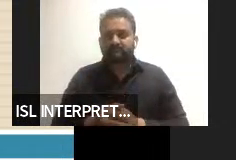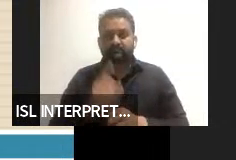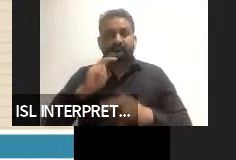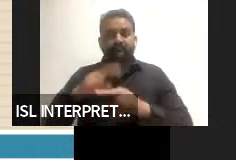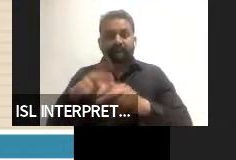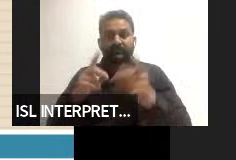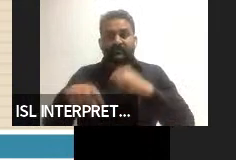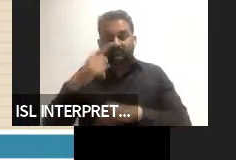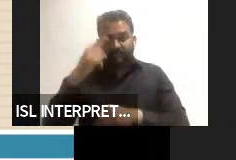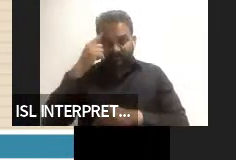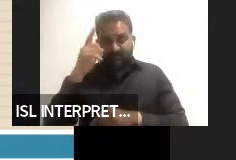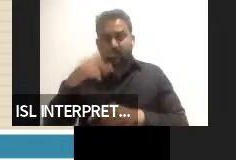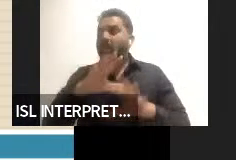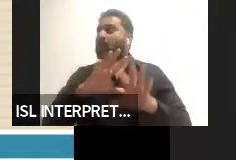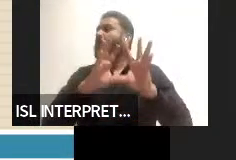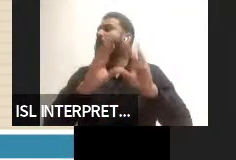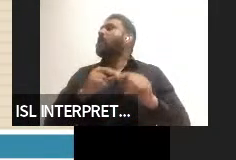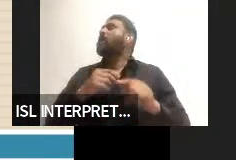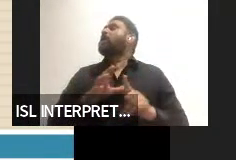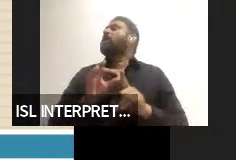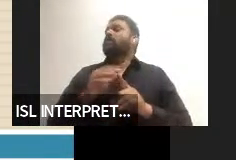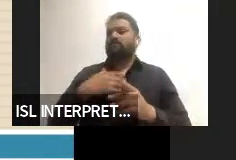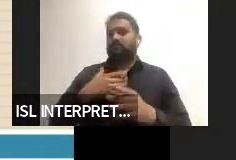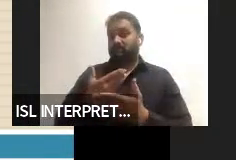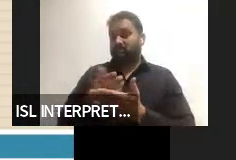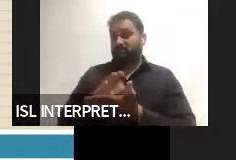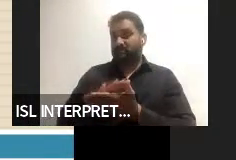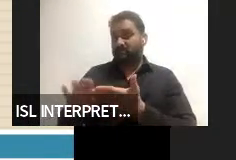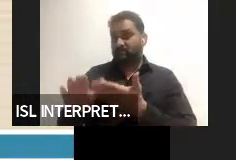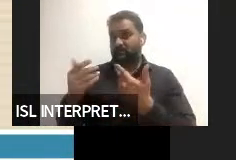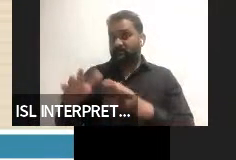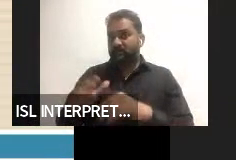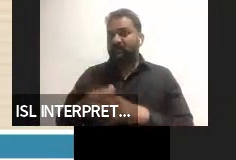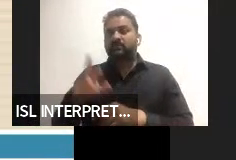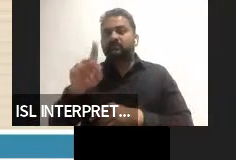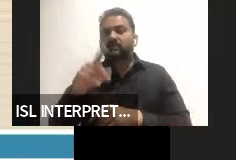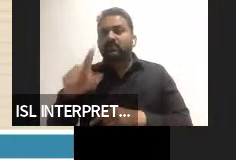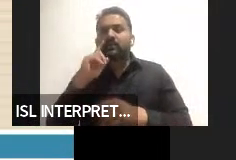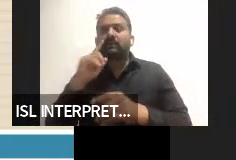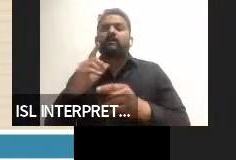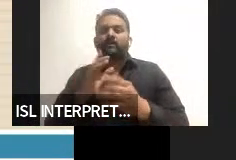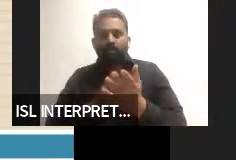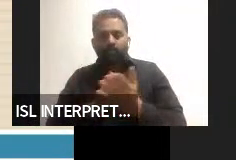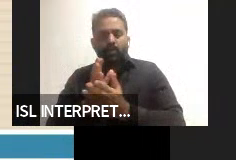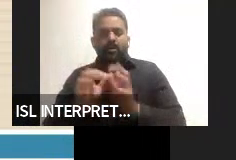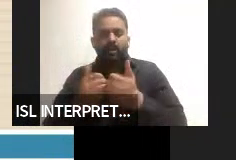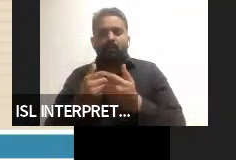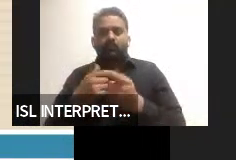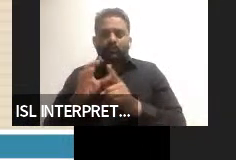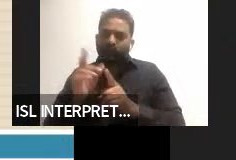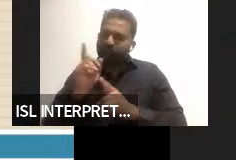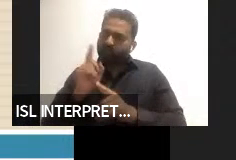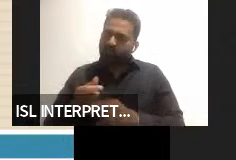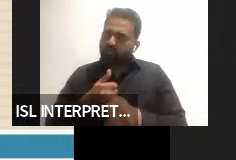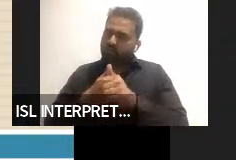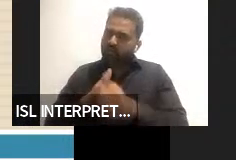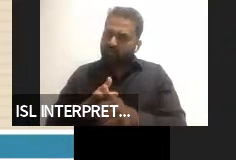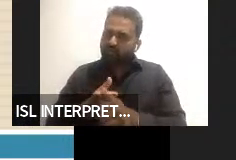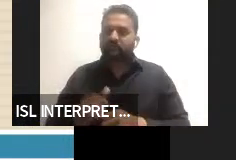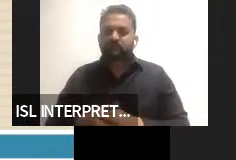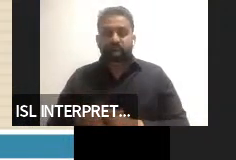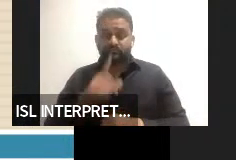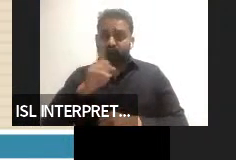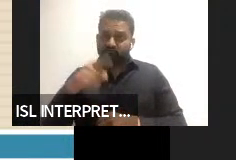have done all these process which I suggested you, then you should use this technique also to do that. If you will be